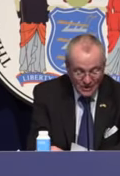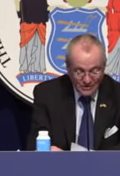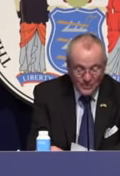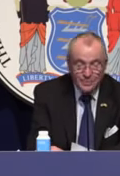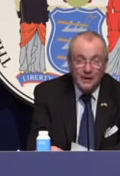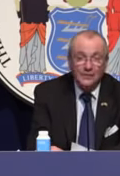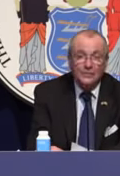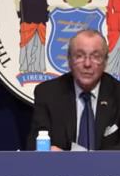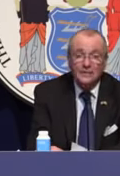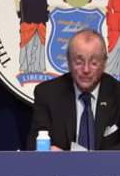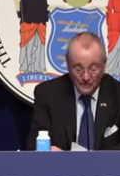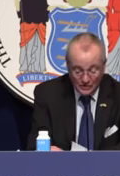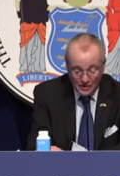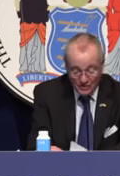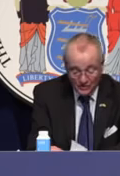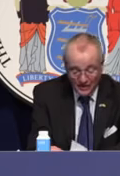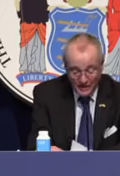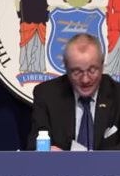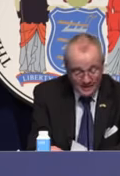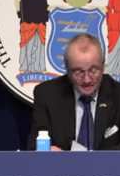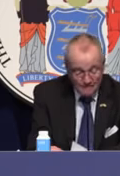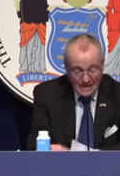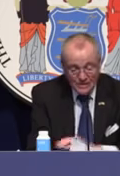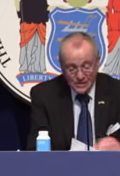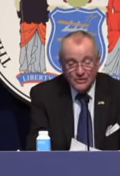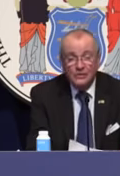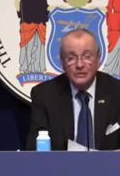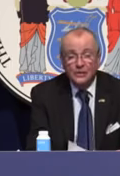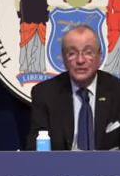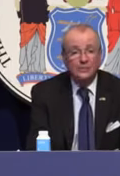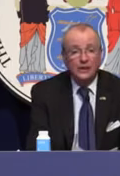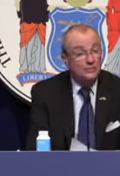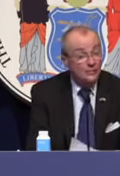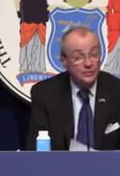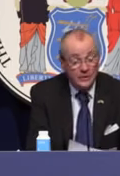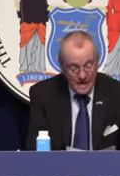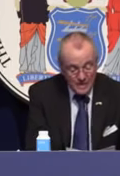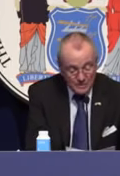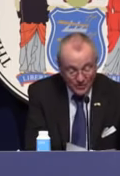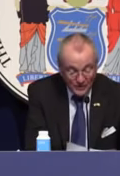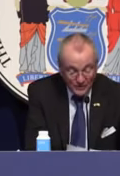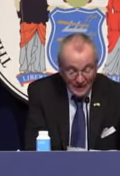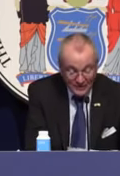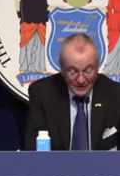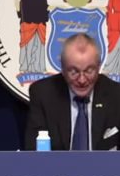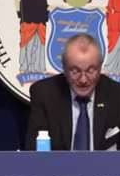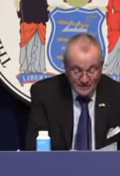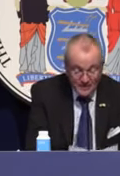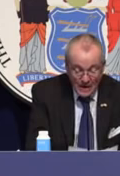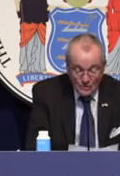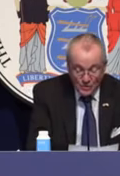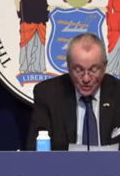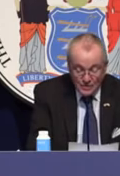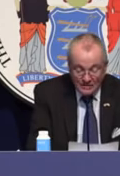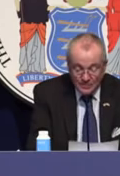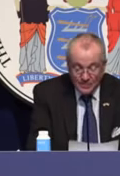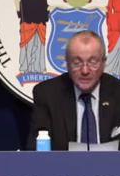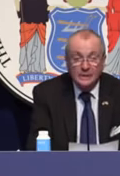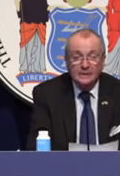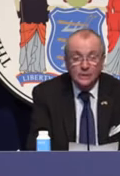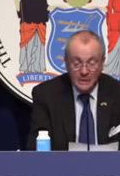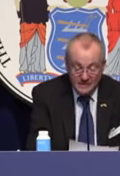Arlington home for the past 26 years. He turned 66 just 3 days before his death. Ed was a